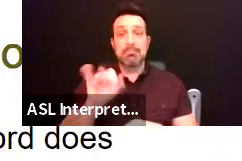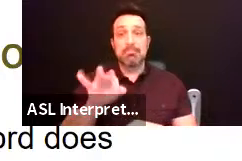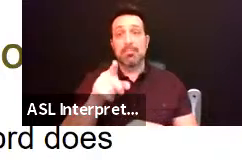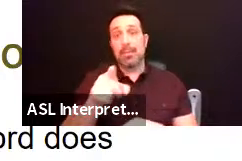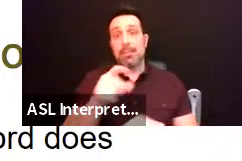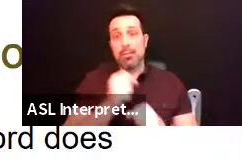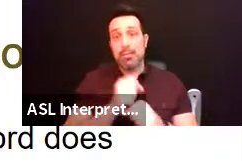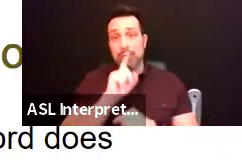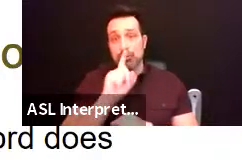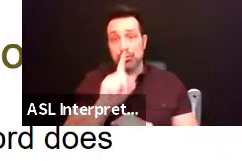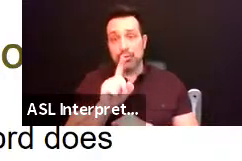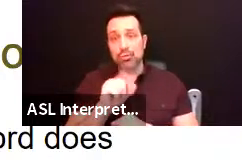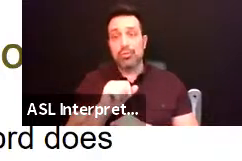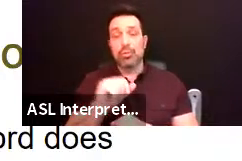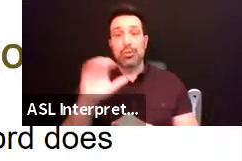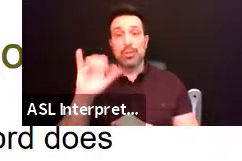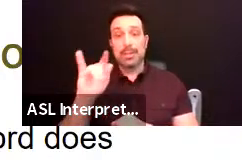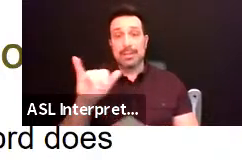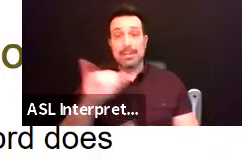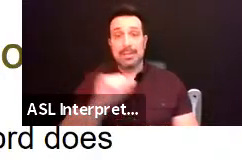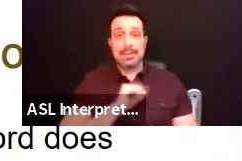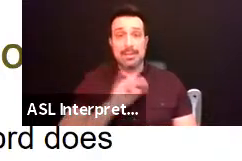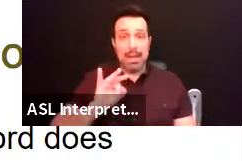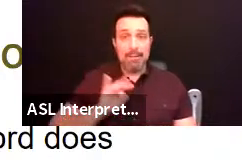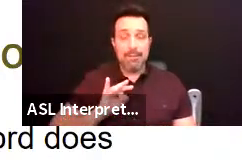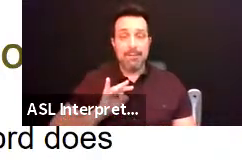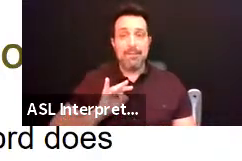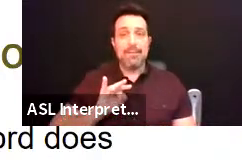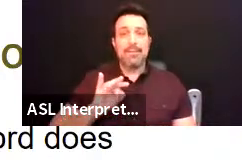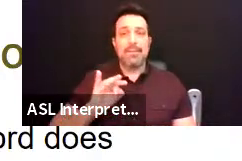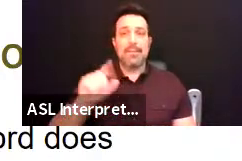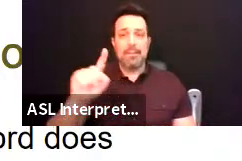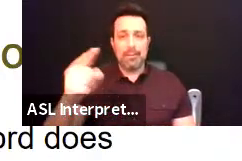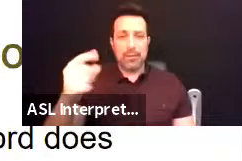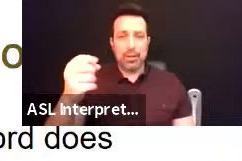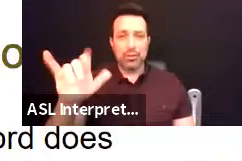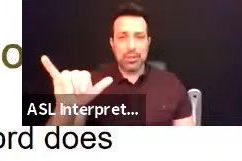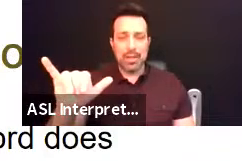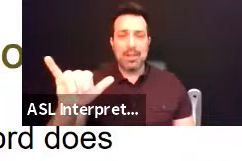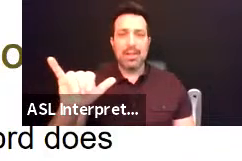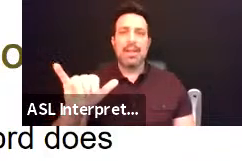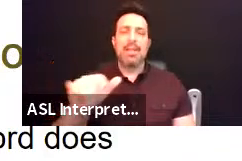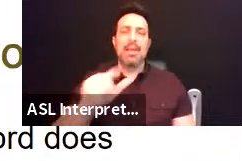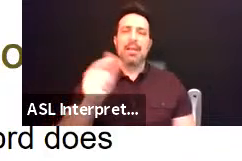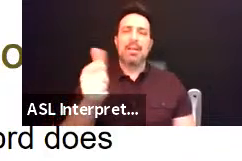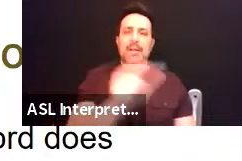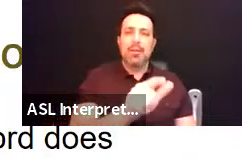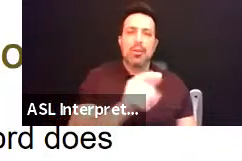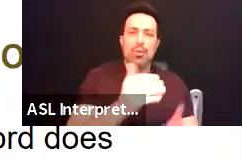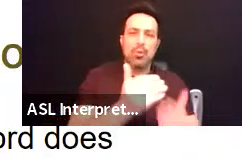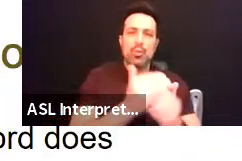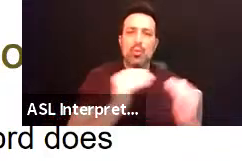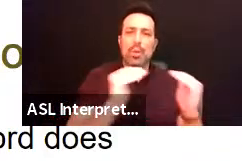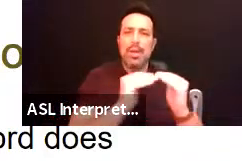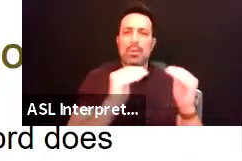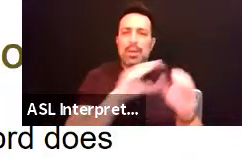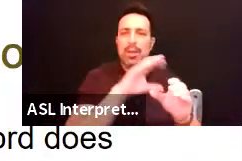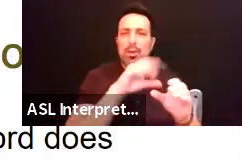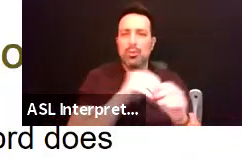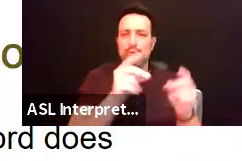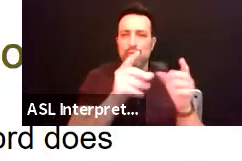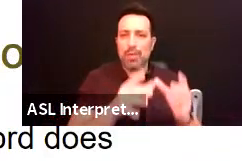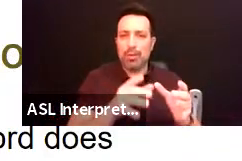make sure that city staff, first Shelly and then the new equity and inclusion director,